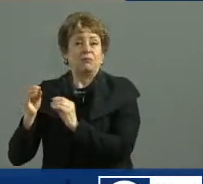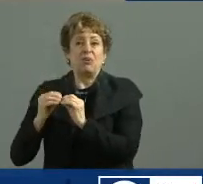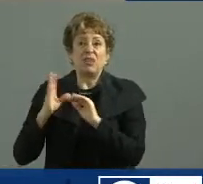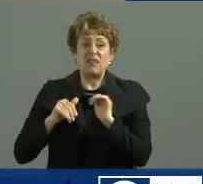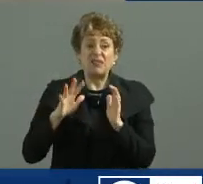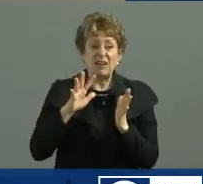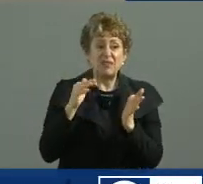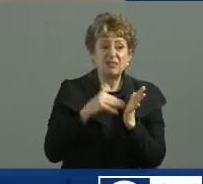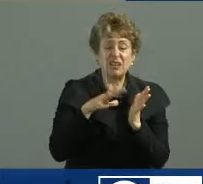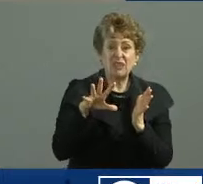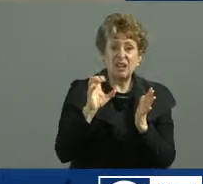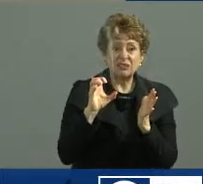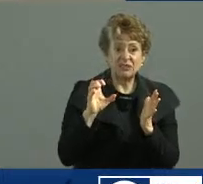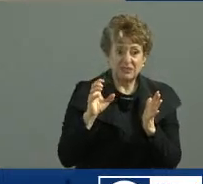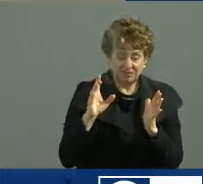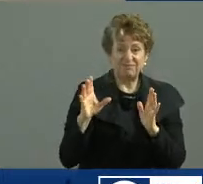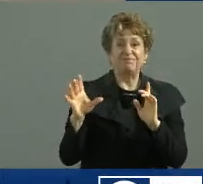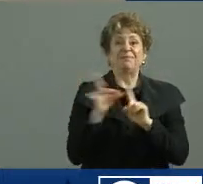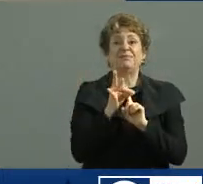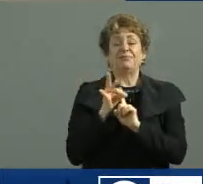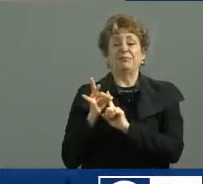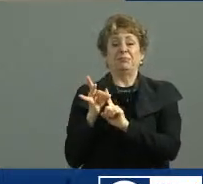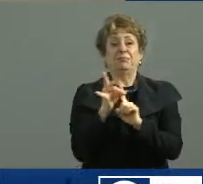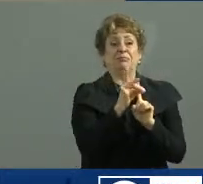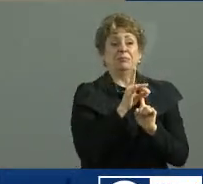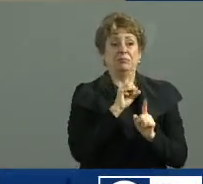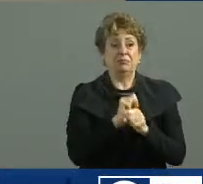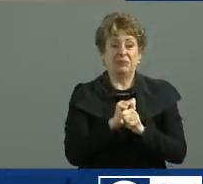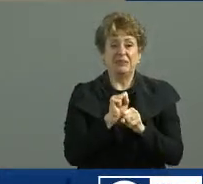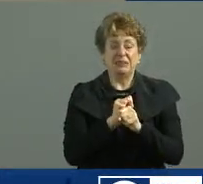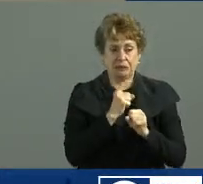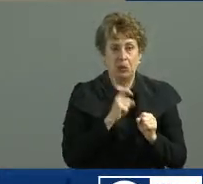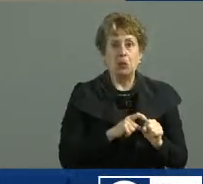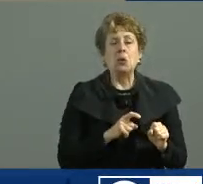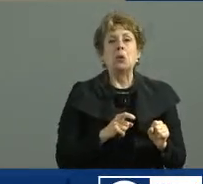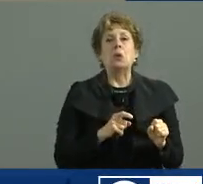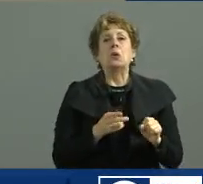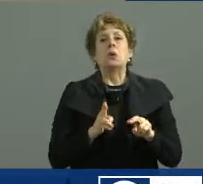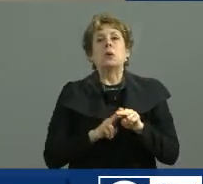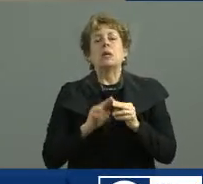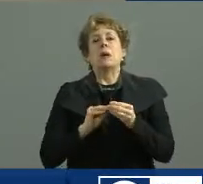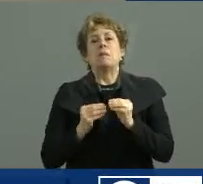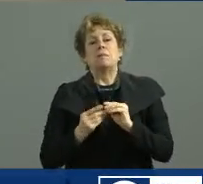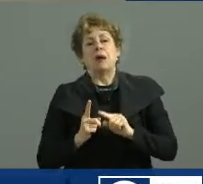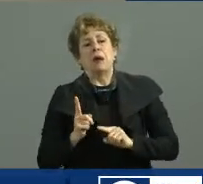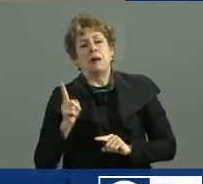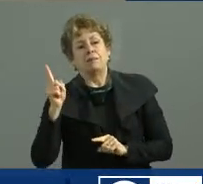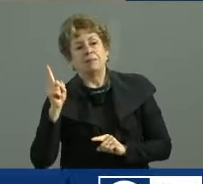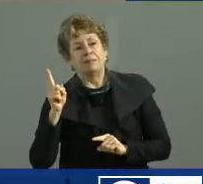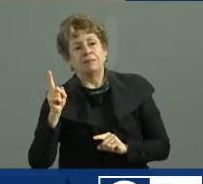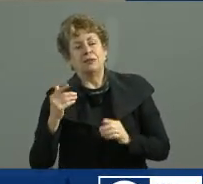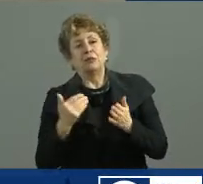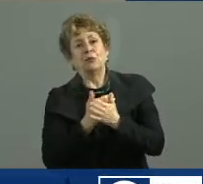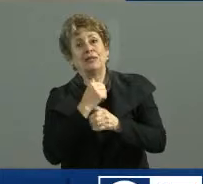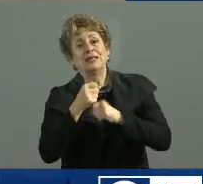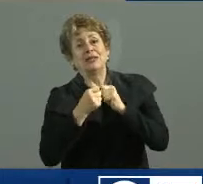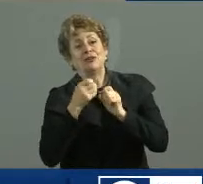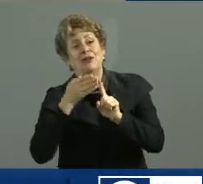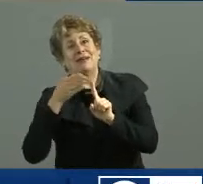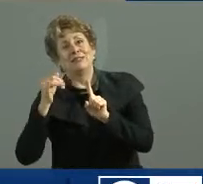cases reported. So we are seeing an increase as we move into the new year.